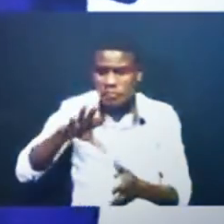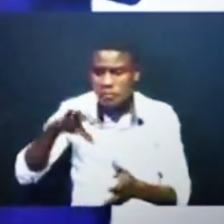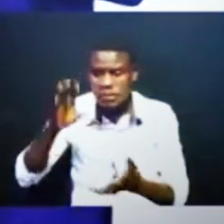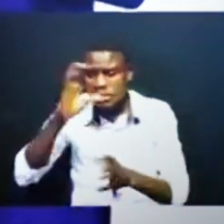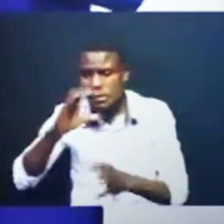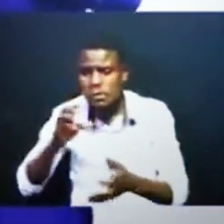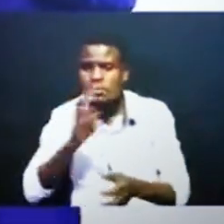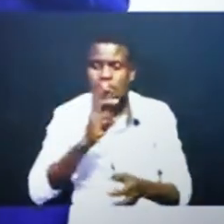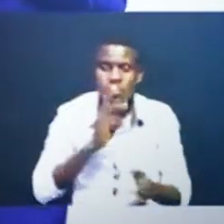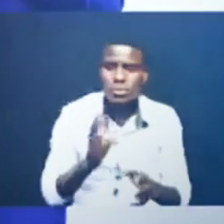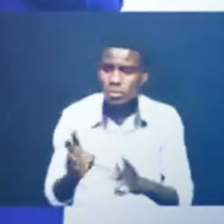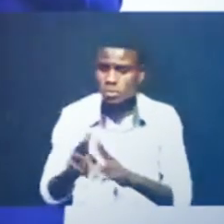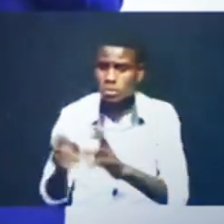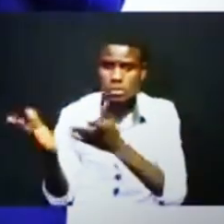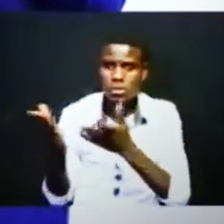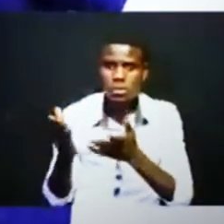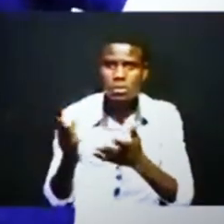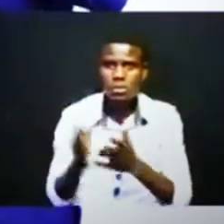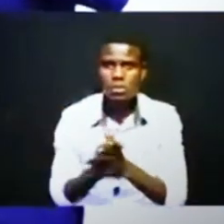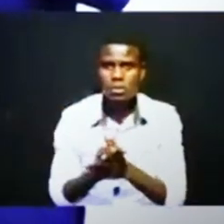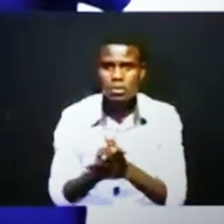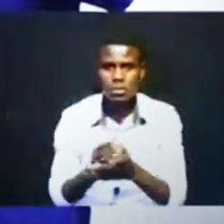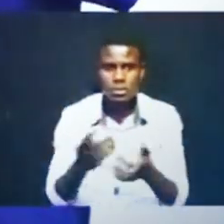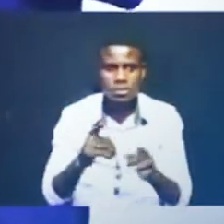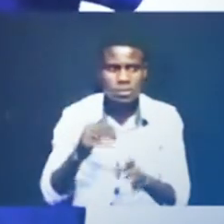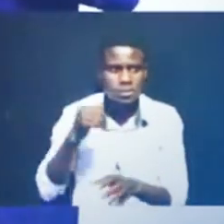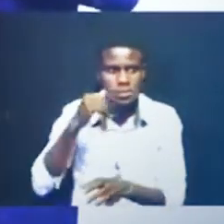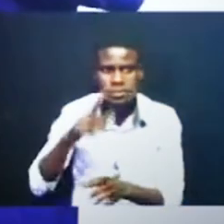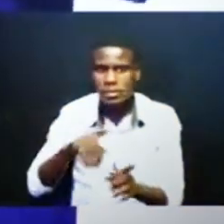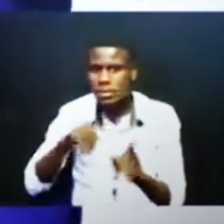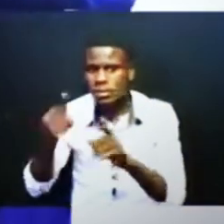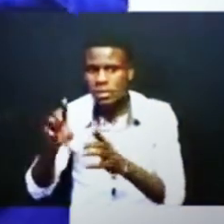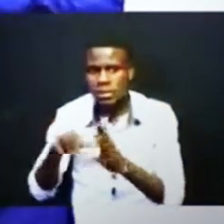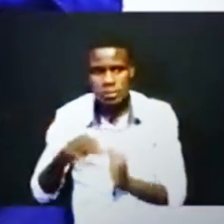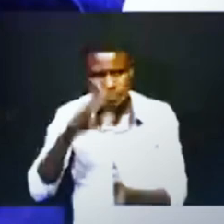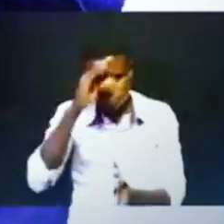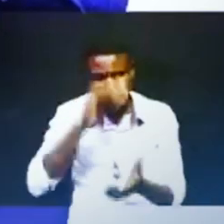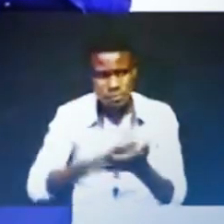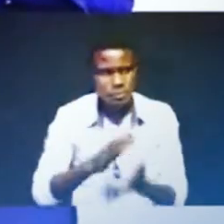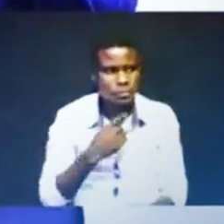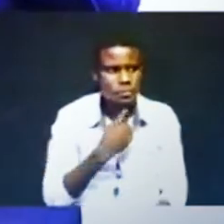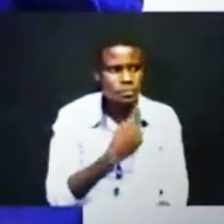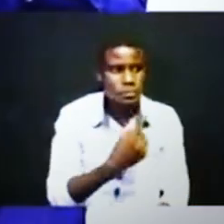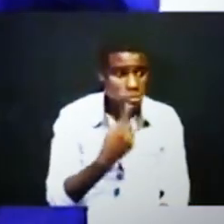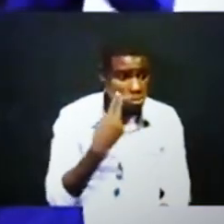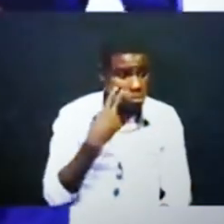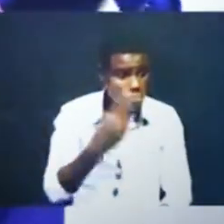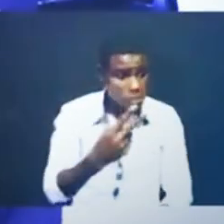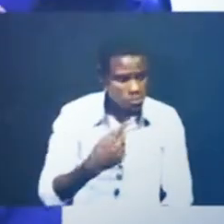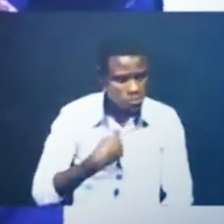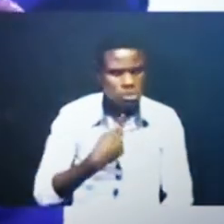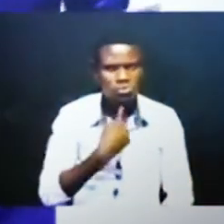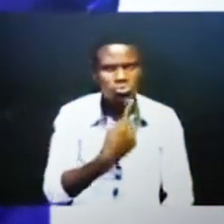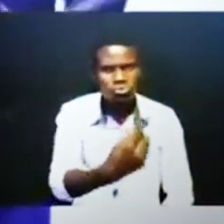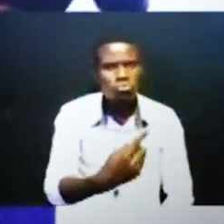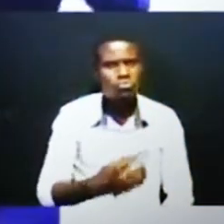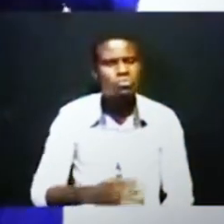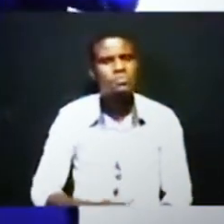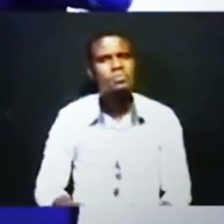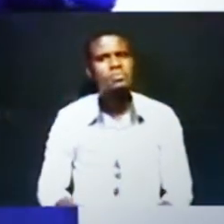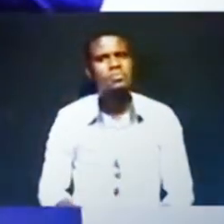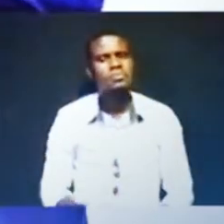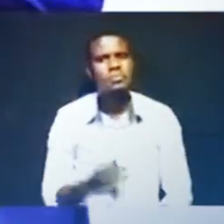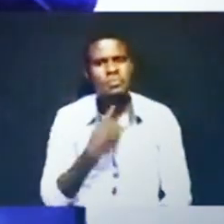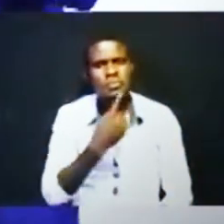Once the woman turned from the room, the man said, "You see, I told you." Enna Mami, but modern as well, quack or shins, shin, suony,